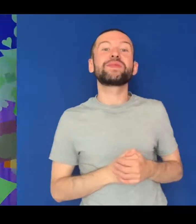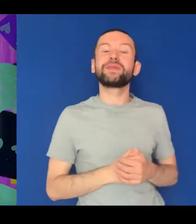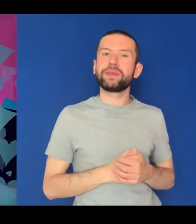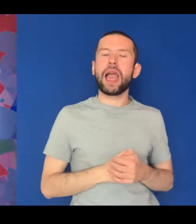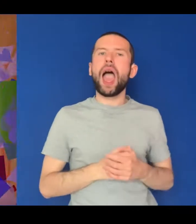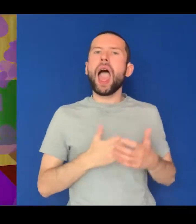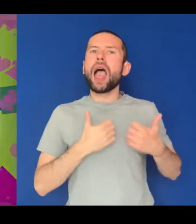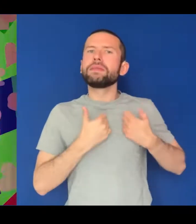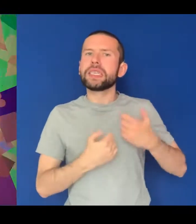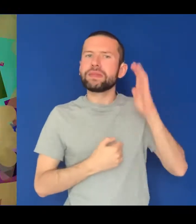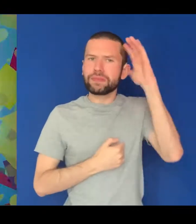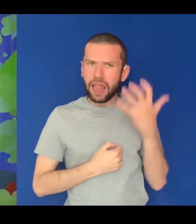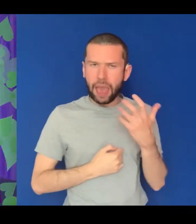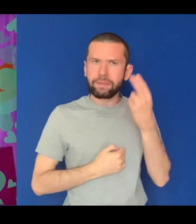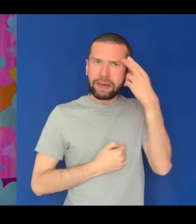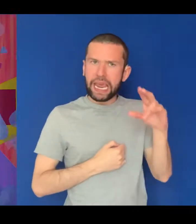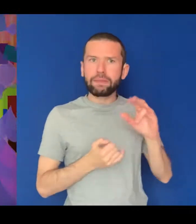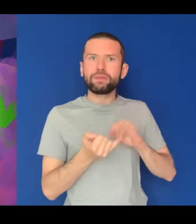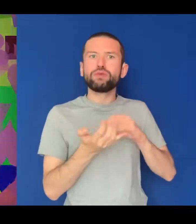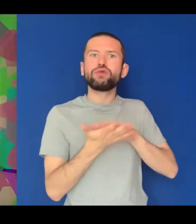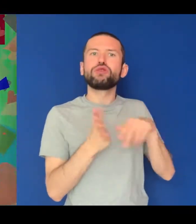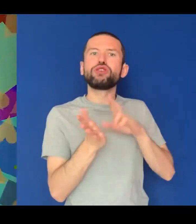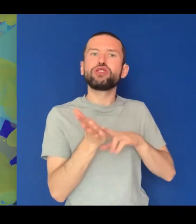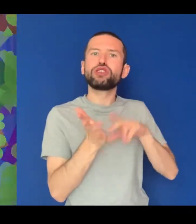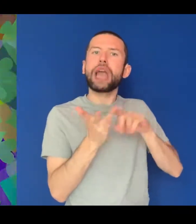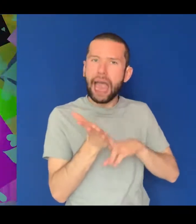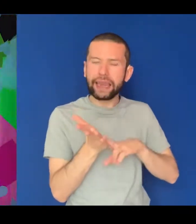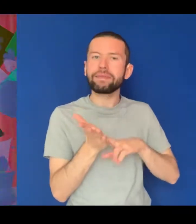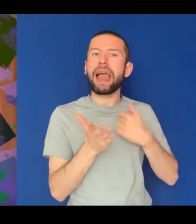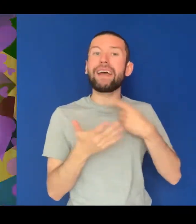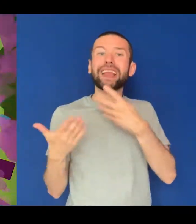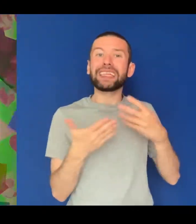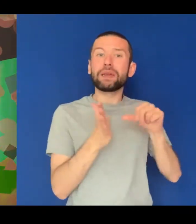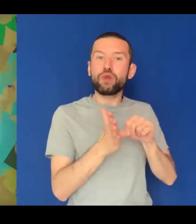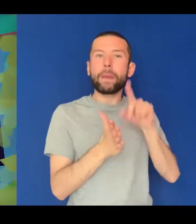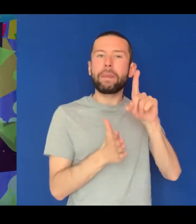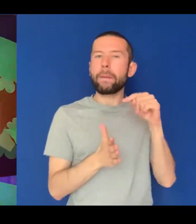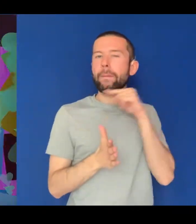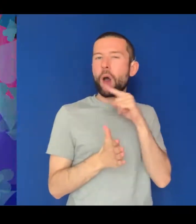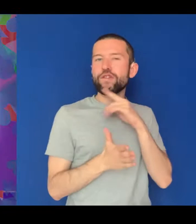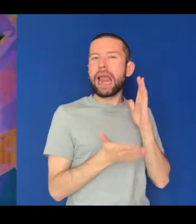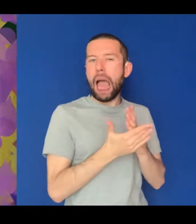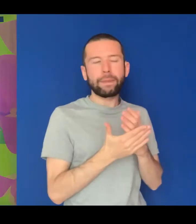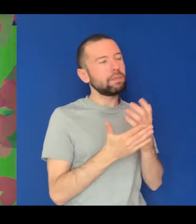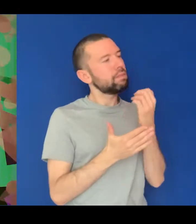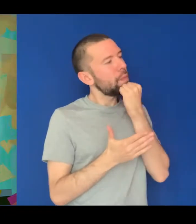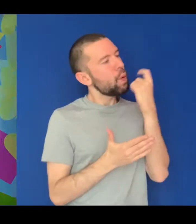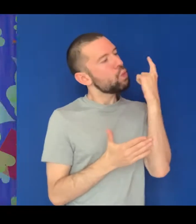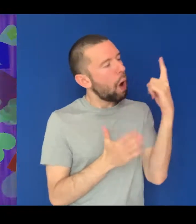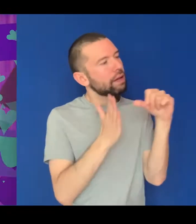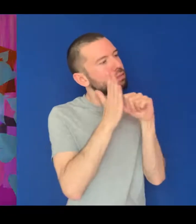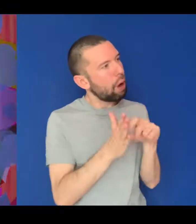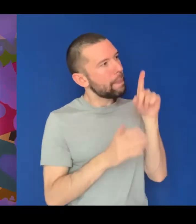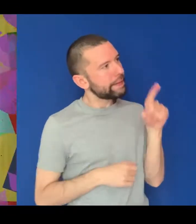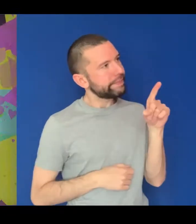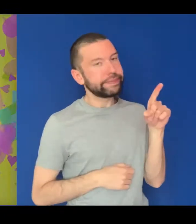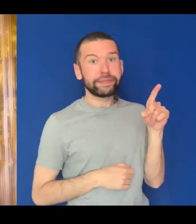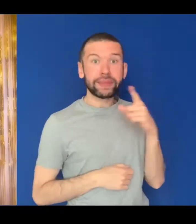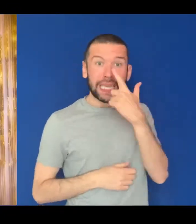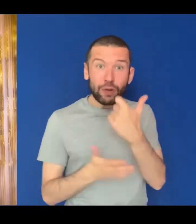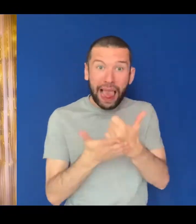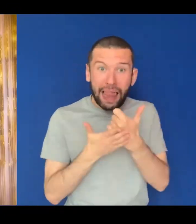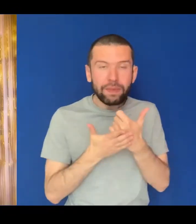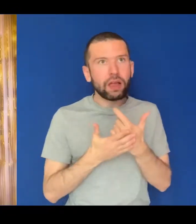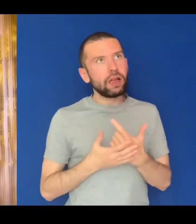Dear Deelight, my name's Shannon and I've got 99 problems, but my boyfriend is most definitely number one. Can you help